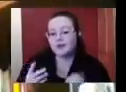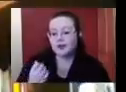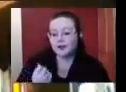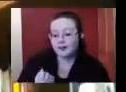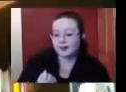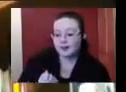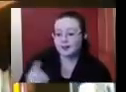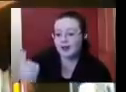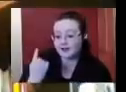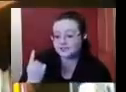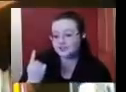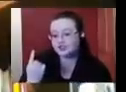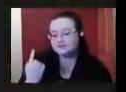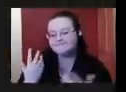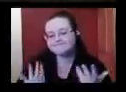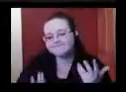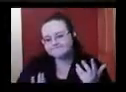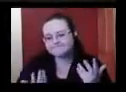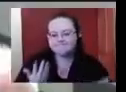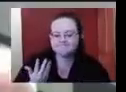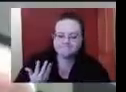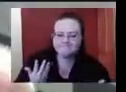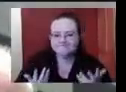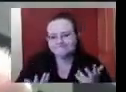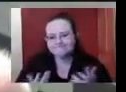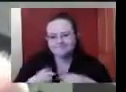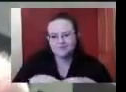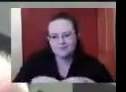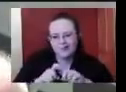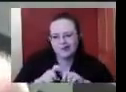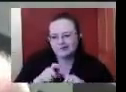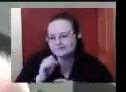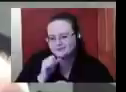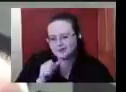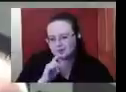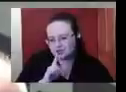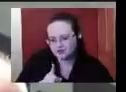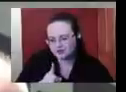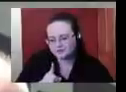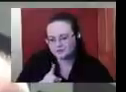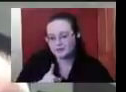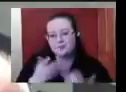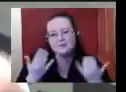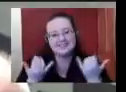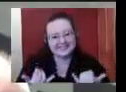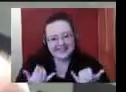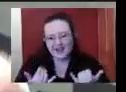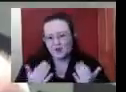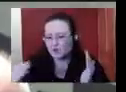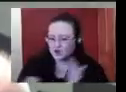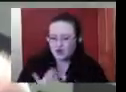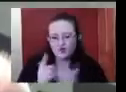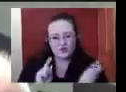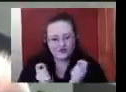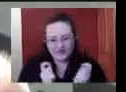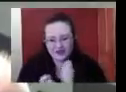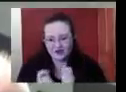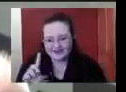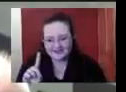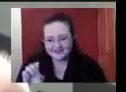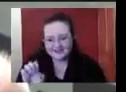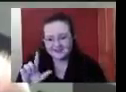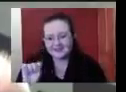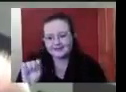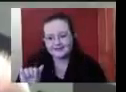you know, we had sort of had a bit of a pause on this. But now with the highly transmissible Delta variant being the